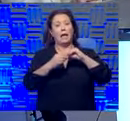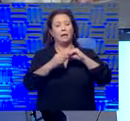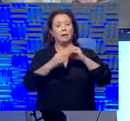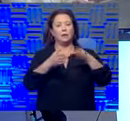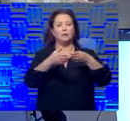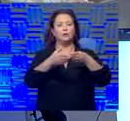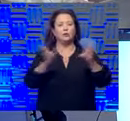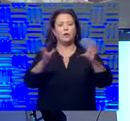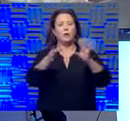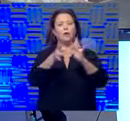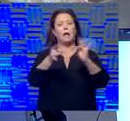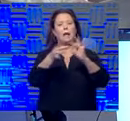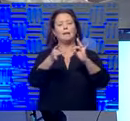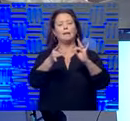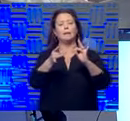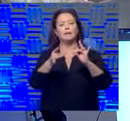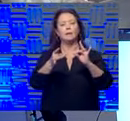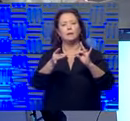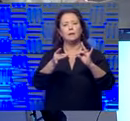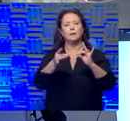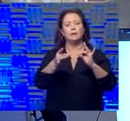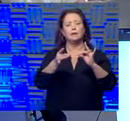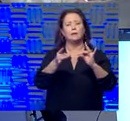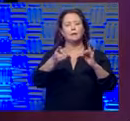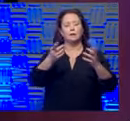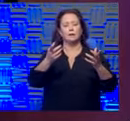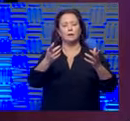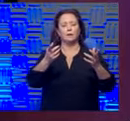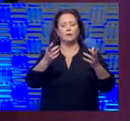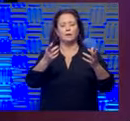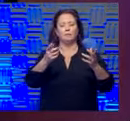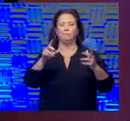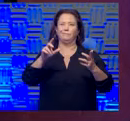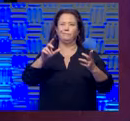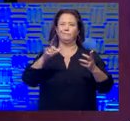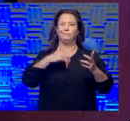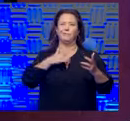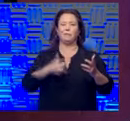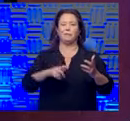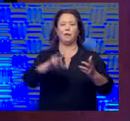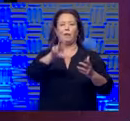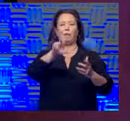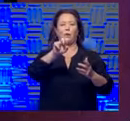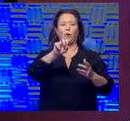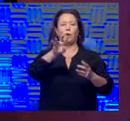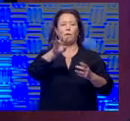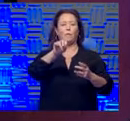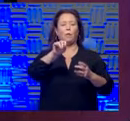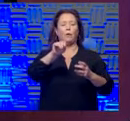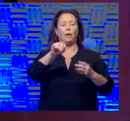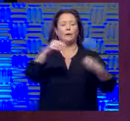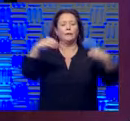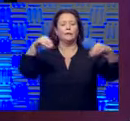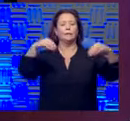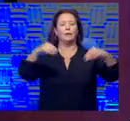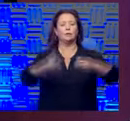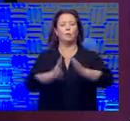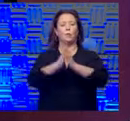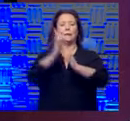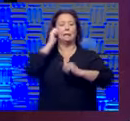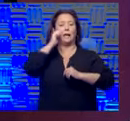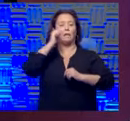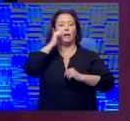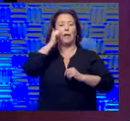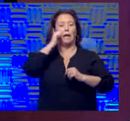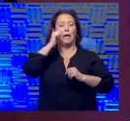general comment, and that is that I probably get 30, 40 solicitations per day on